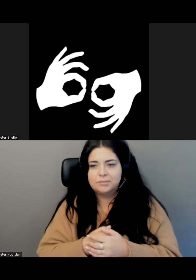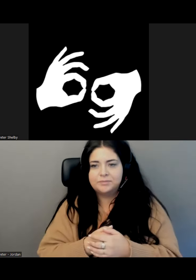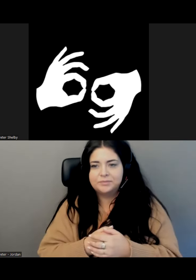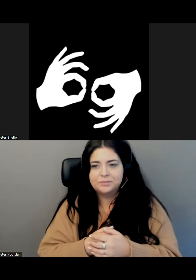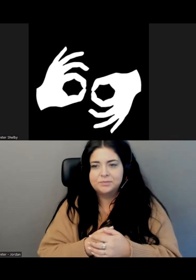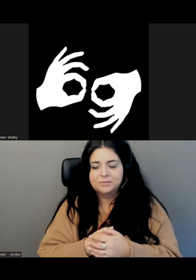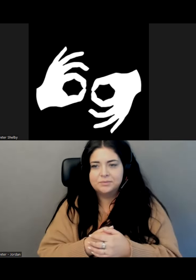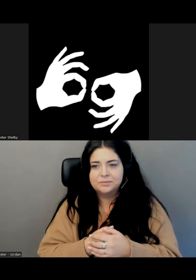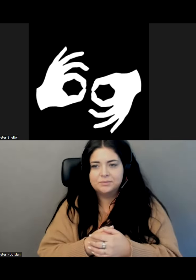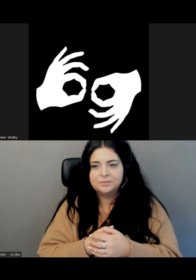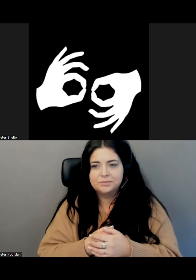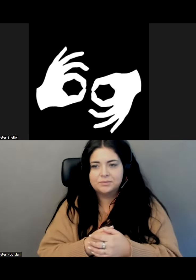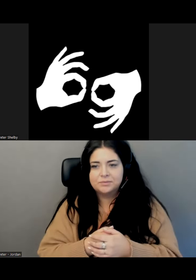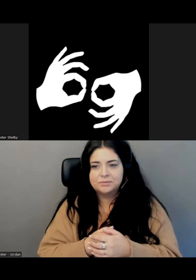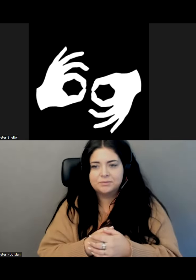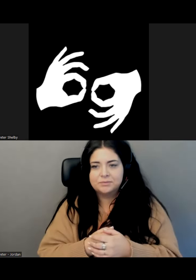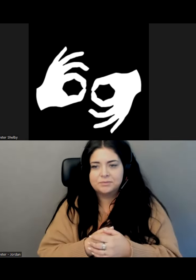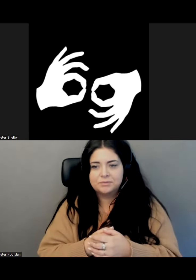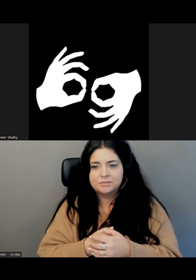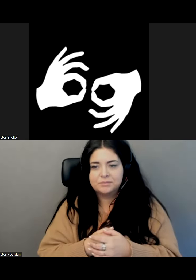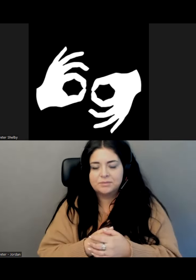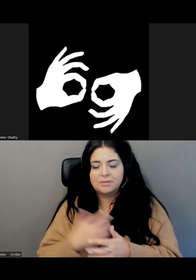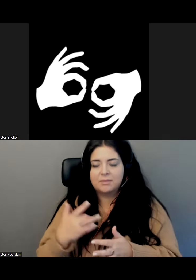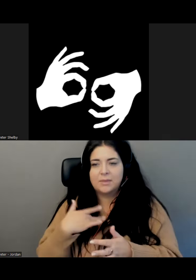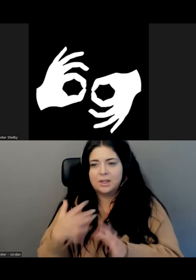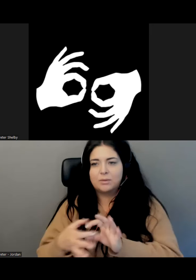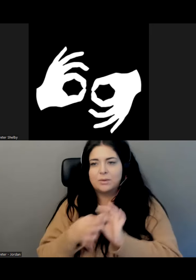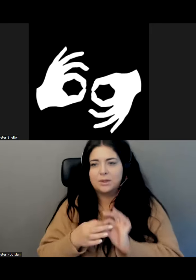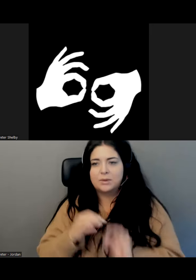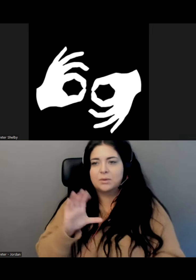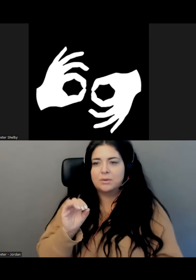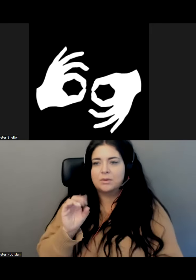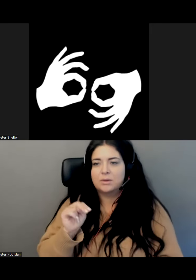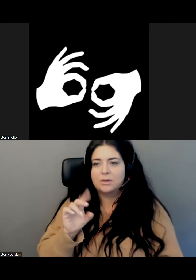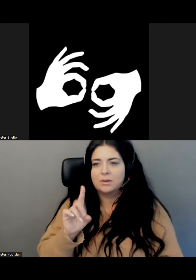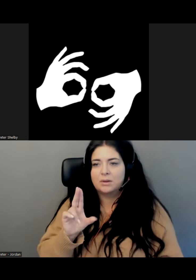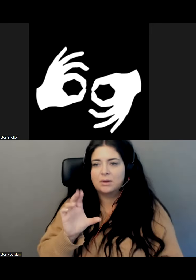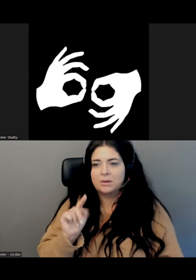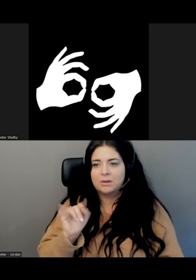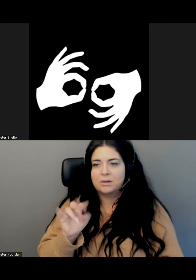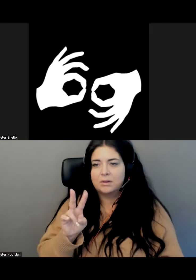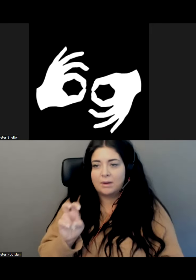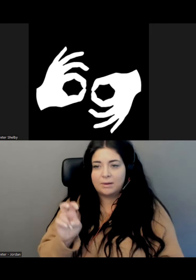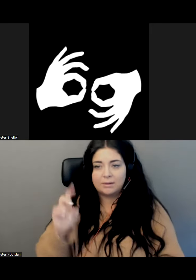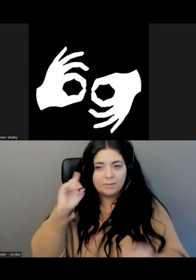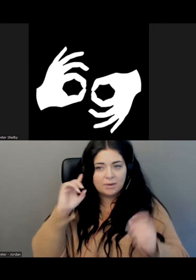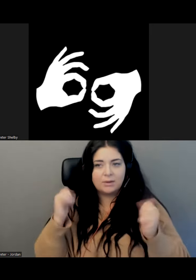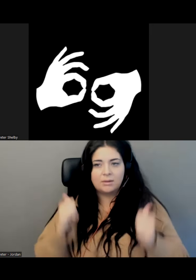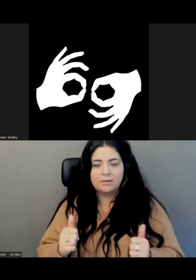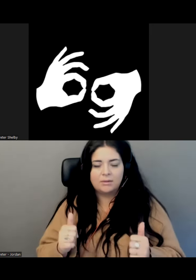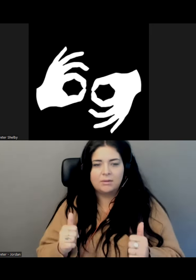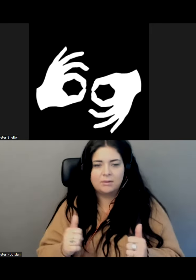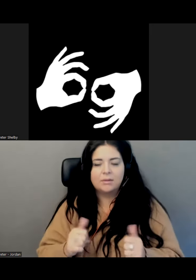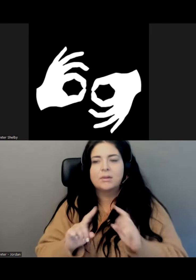Most often issues that are conductive hearing losses are treated this way. But there are other types